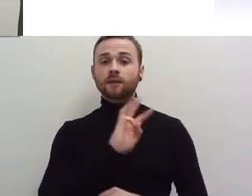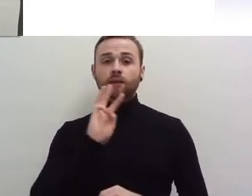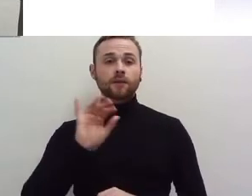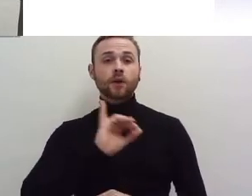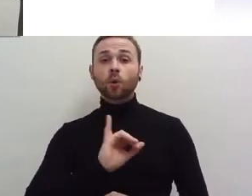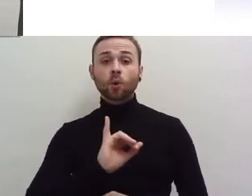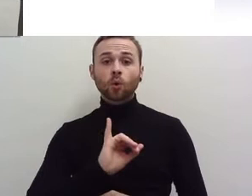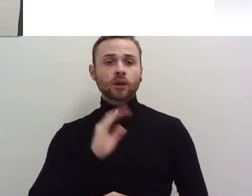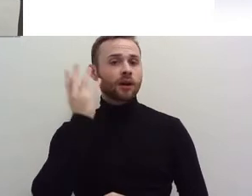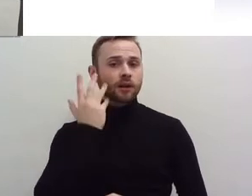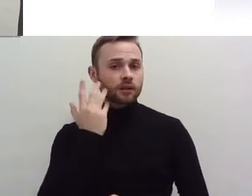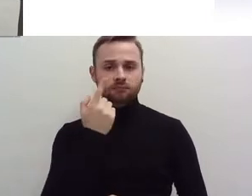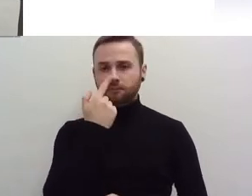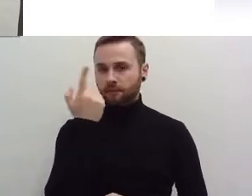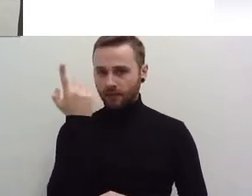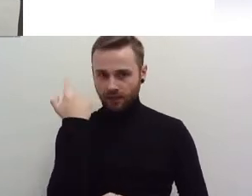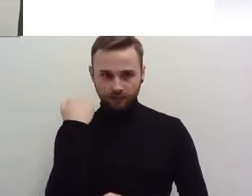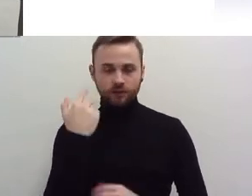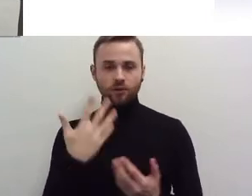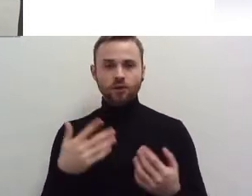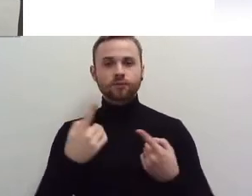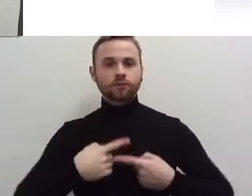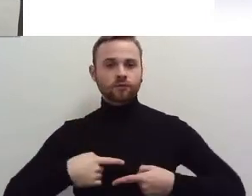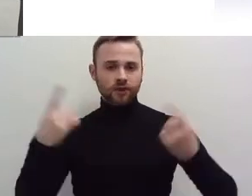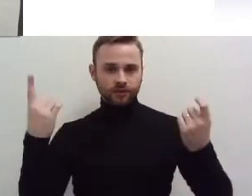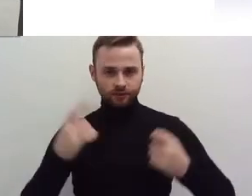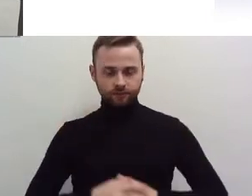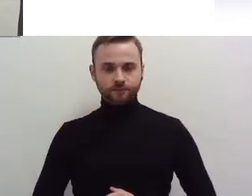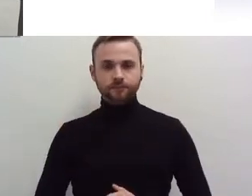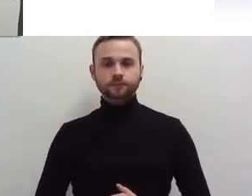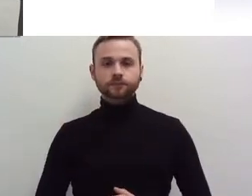base behind the interventions and the